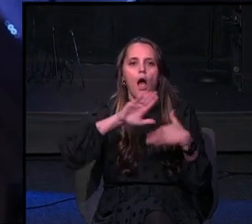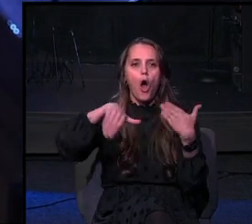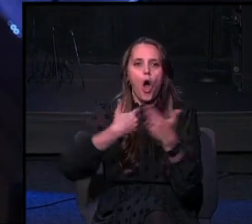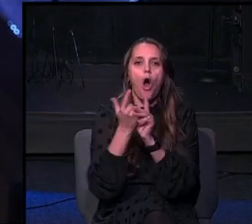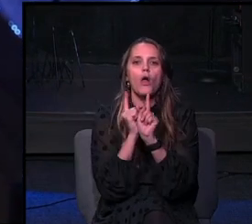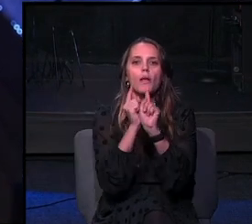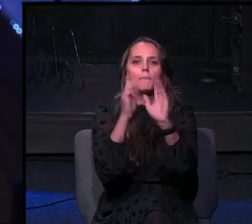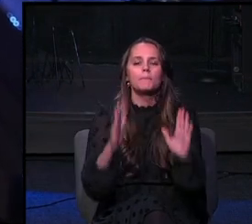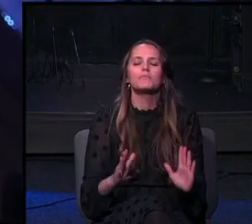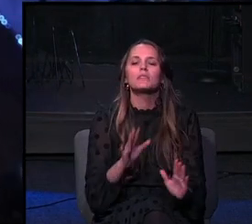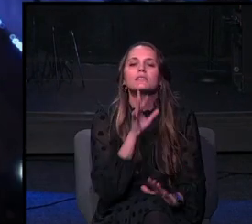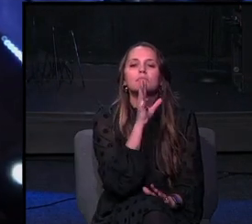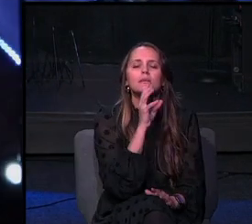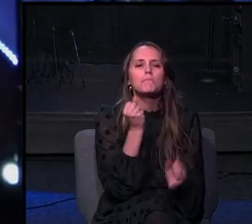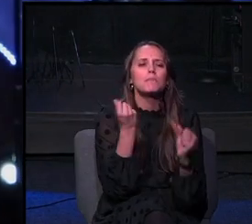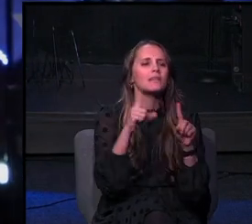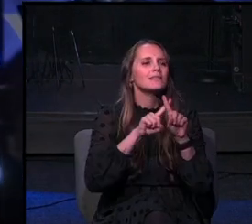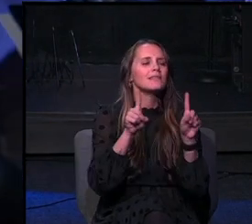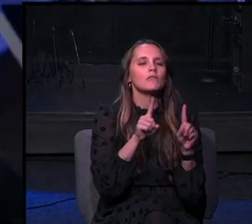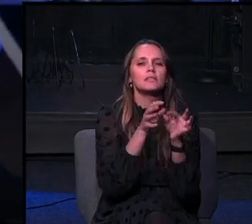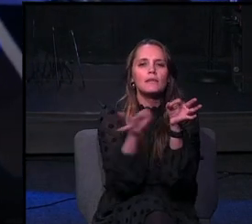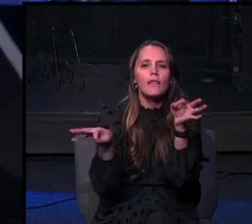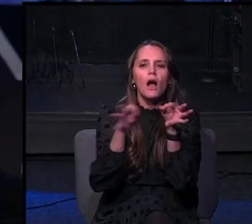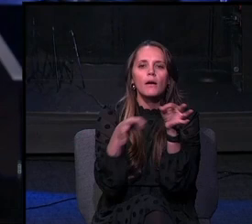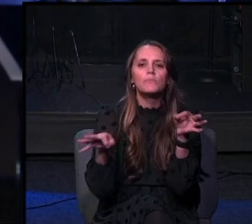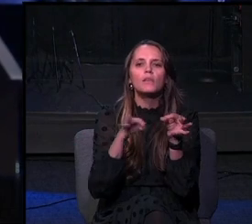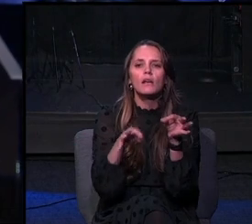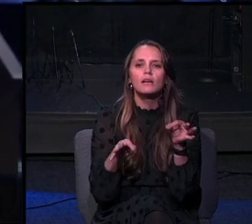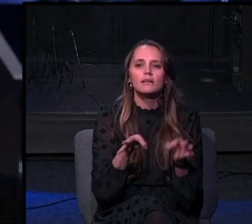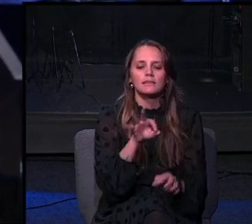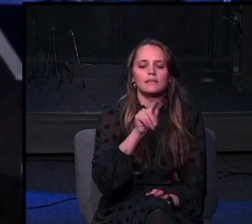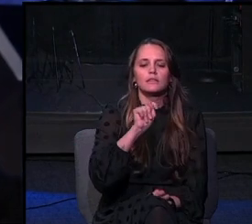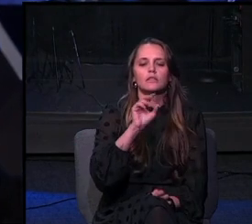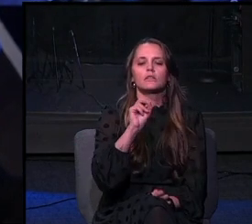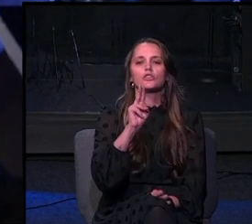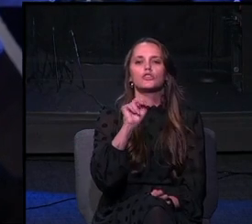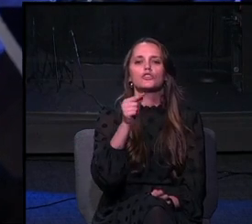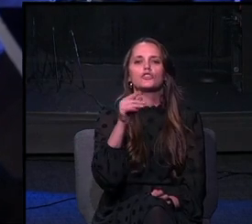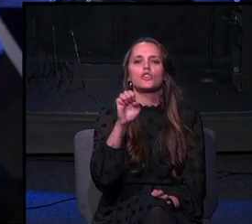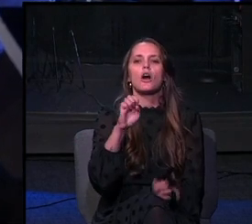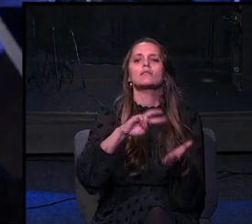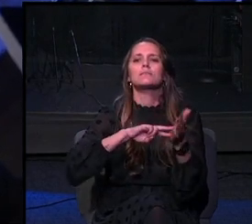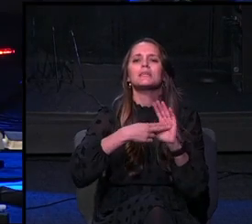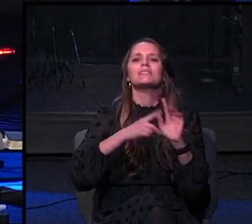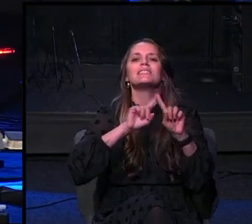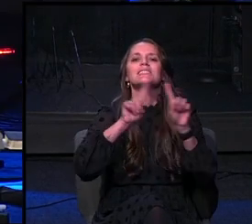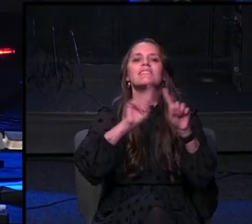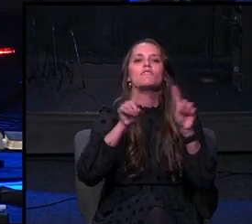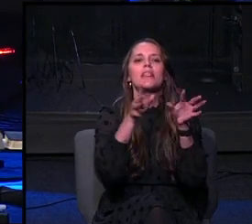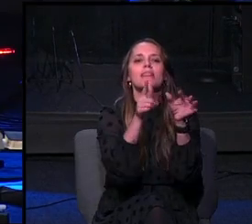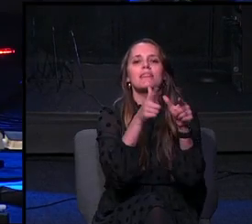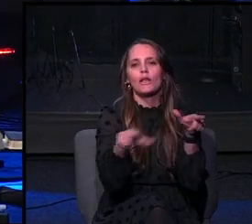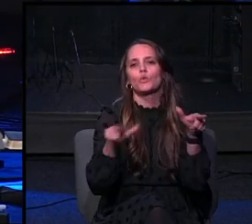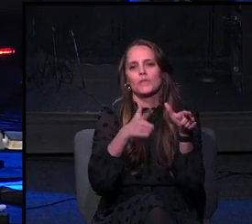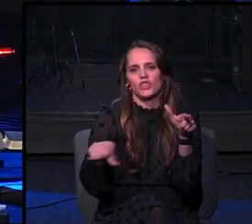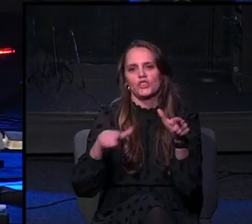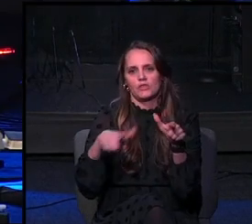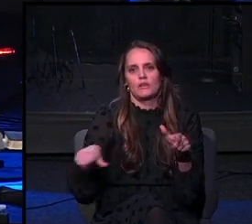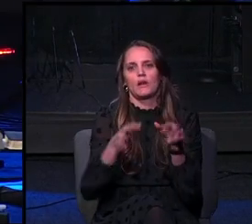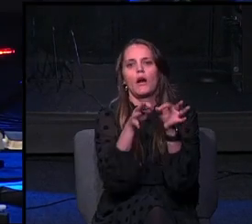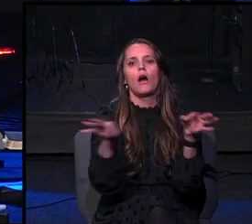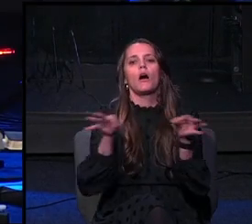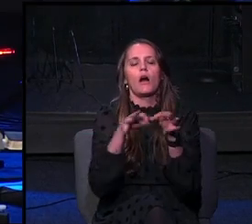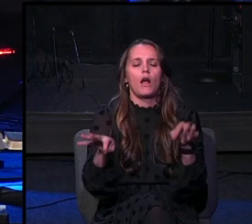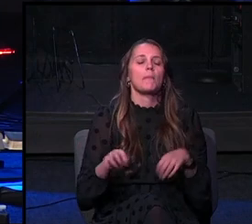spoke in tongues. Another interpretation of that is they spoke in different languages, to the point that everybody around them was paying attention. Everybody